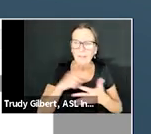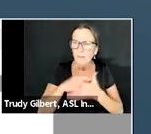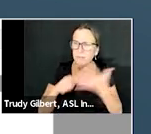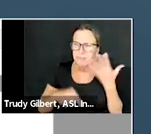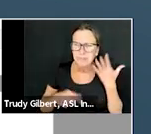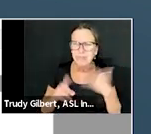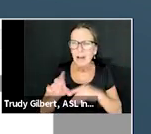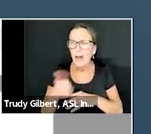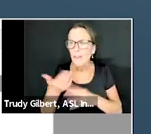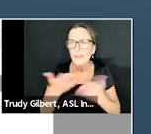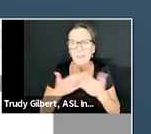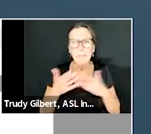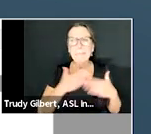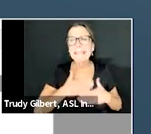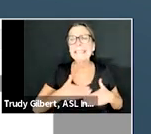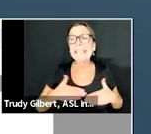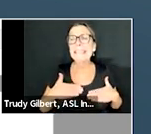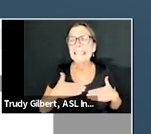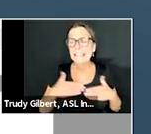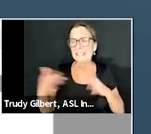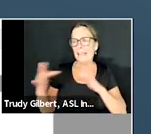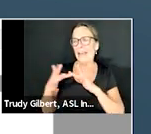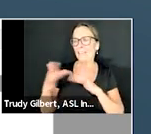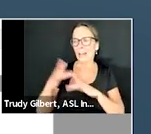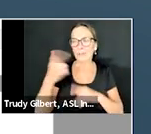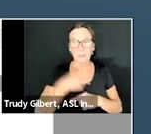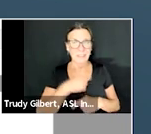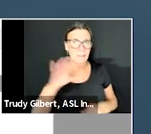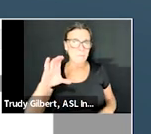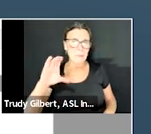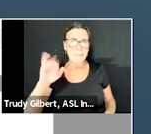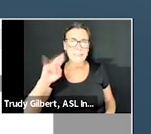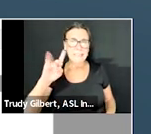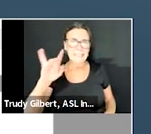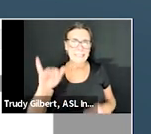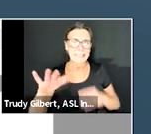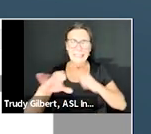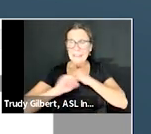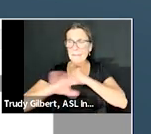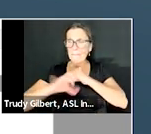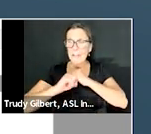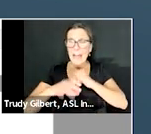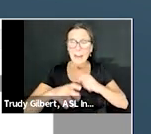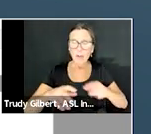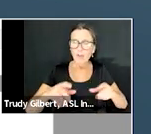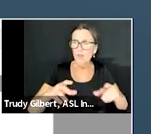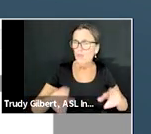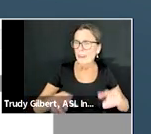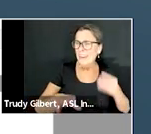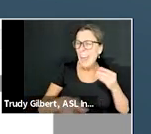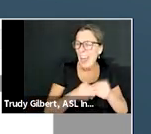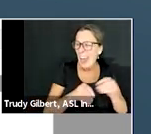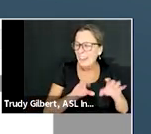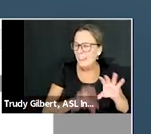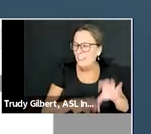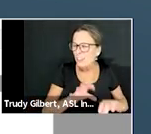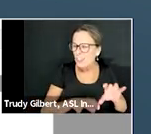So please get in touch with us. Cindy, maybe you could put the flyer in the chat, or I can do it when I'm done talking.